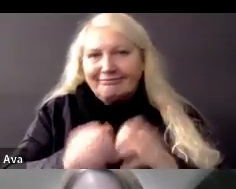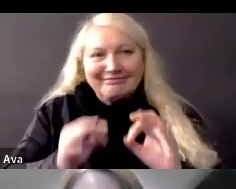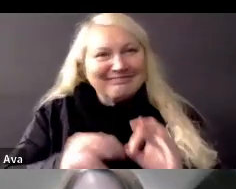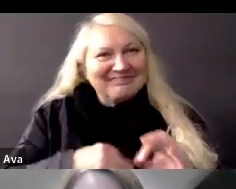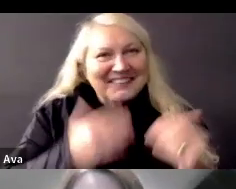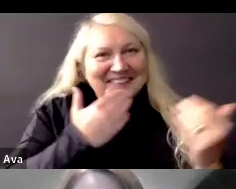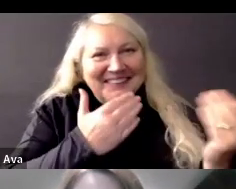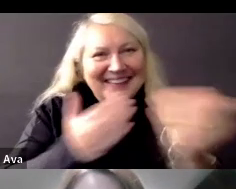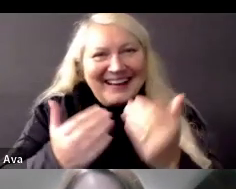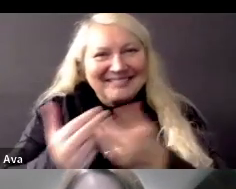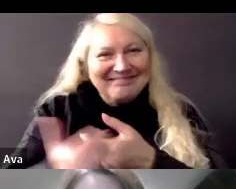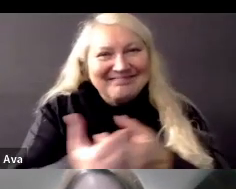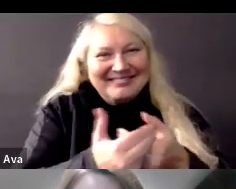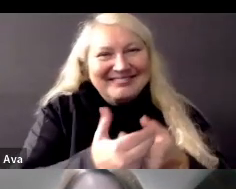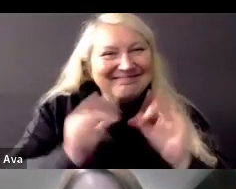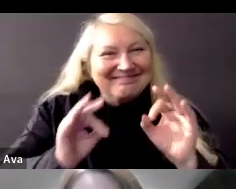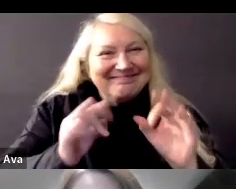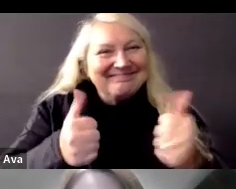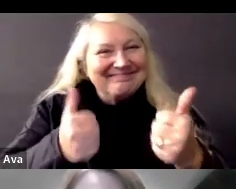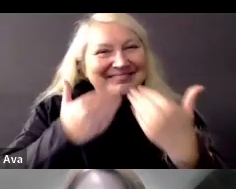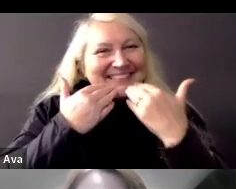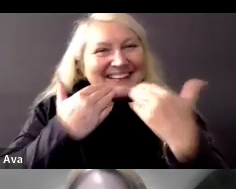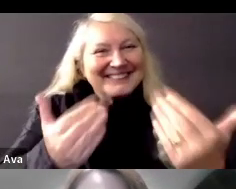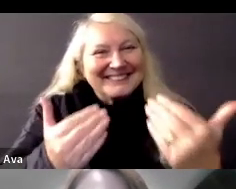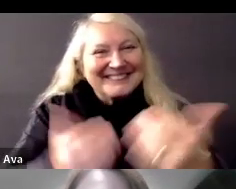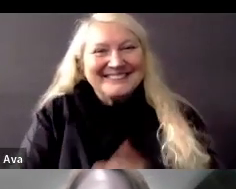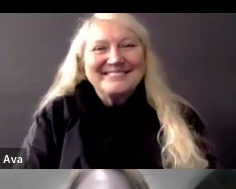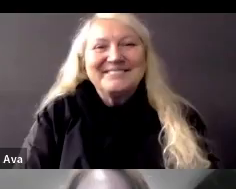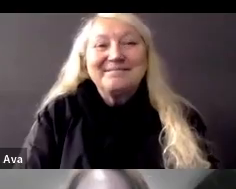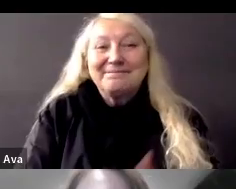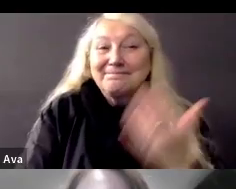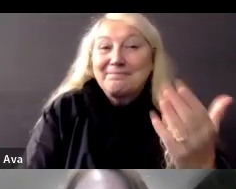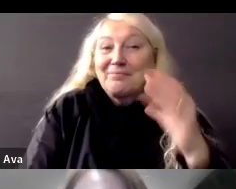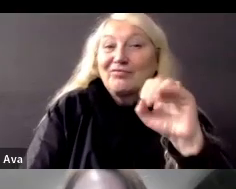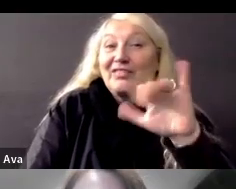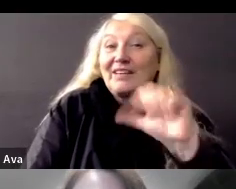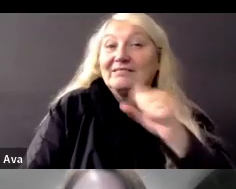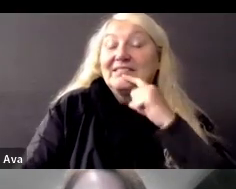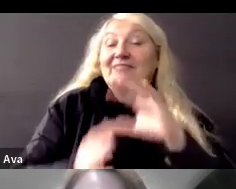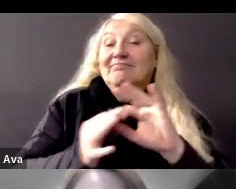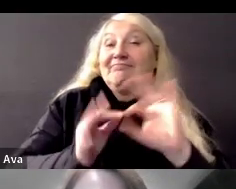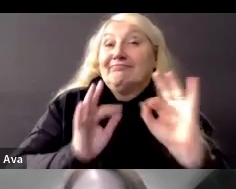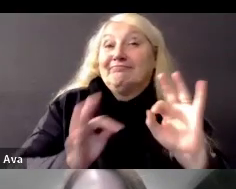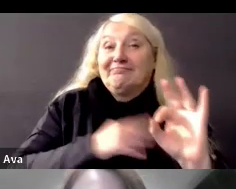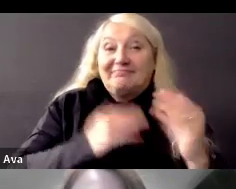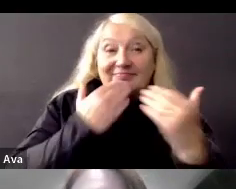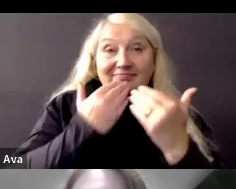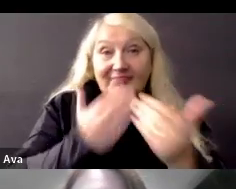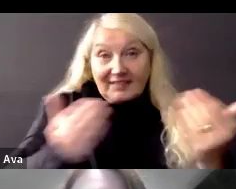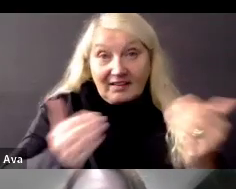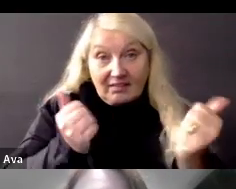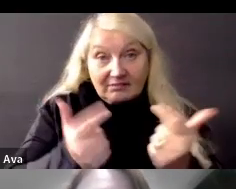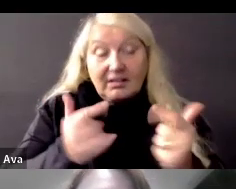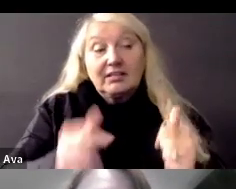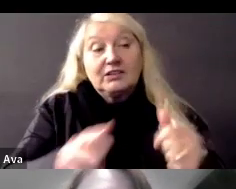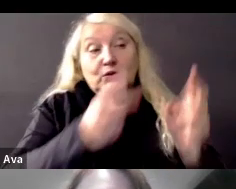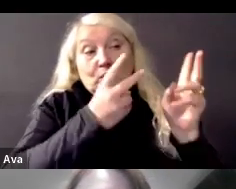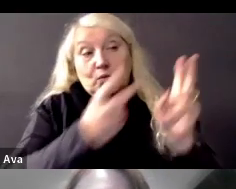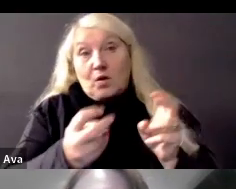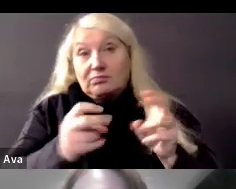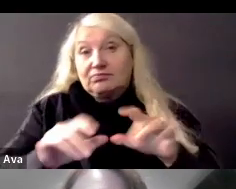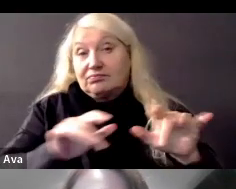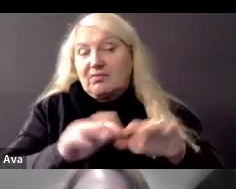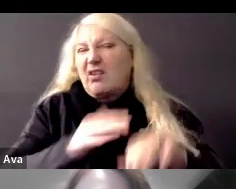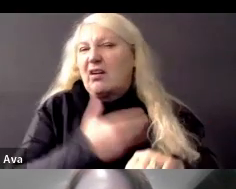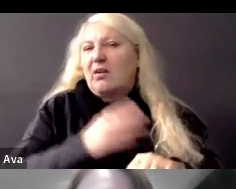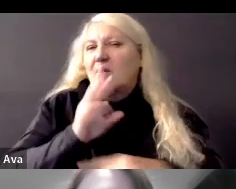everyone participating. Thank you. Thank you. Thank you, everyone. And this recording will be available on our website